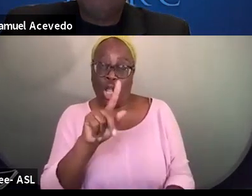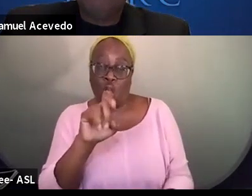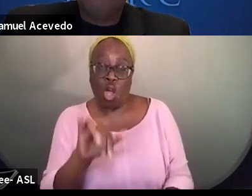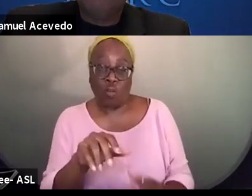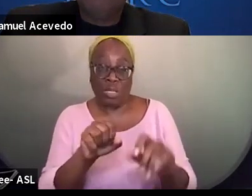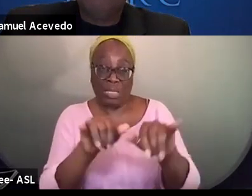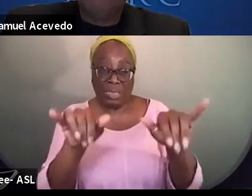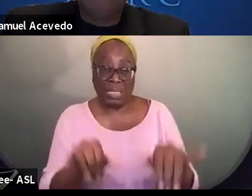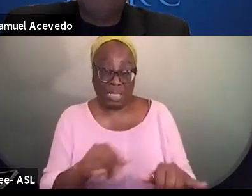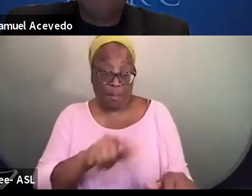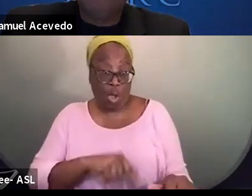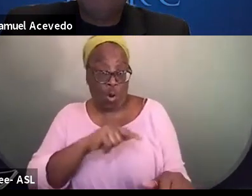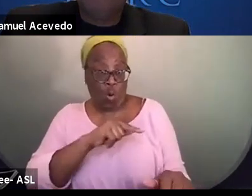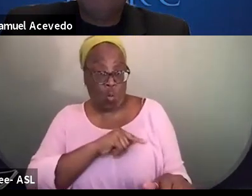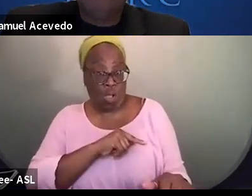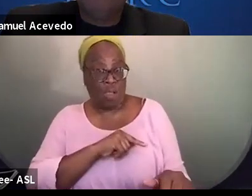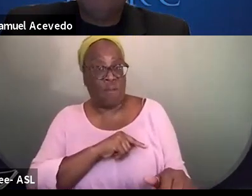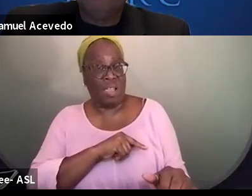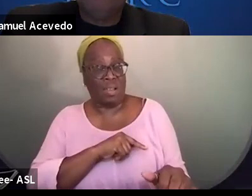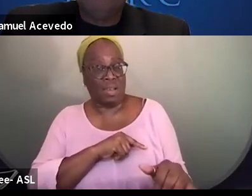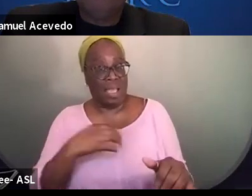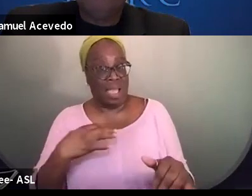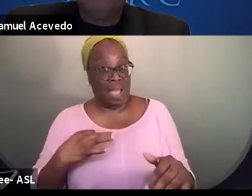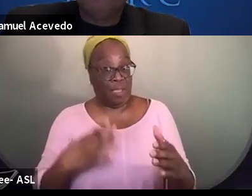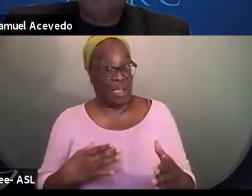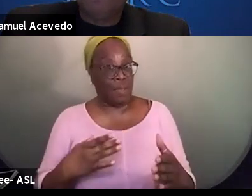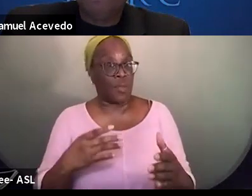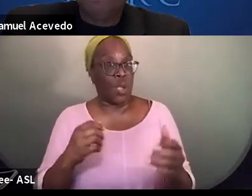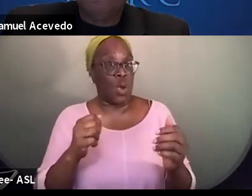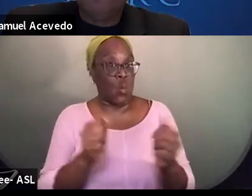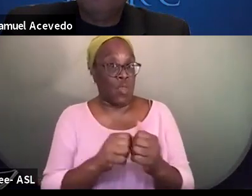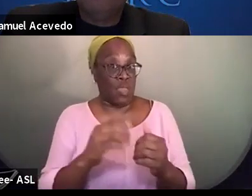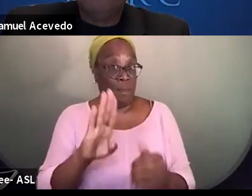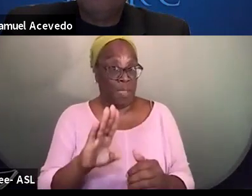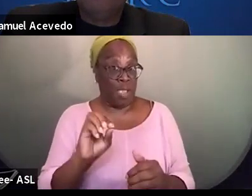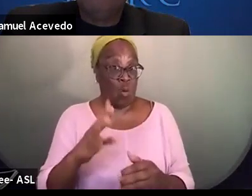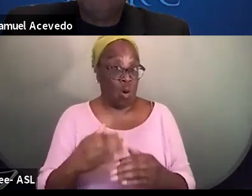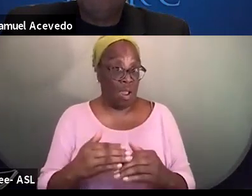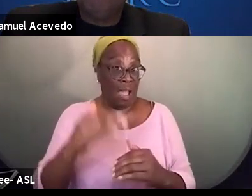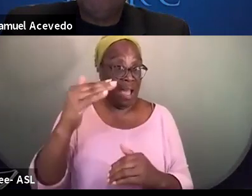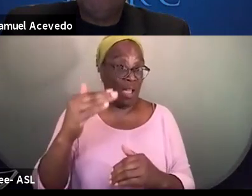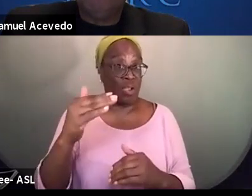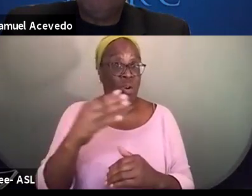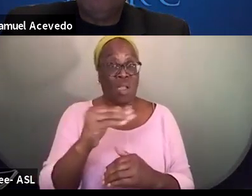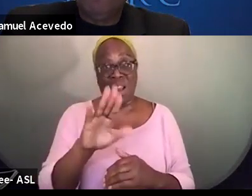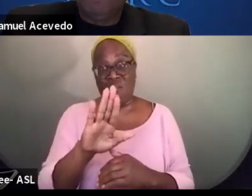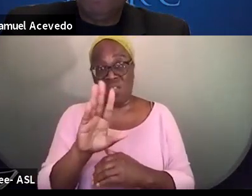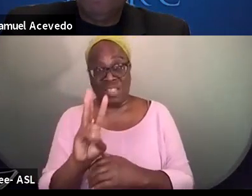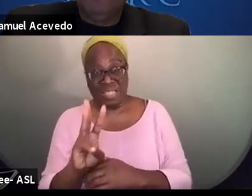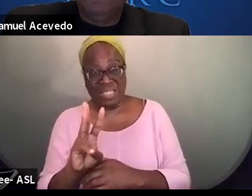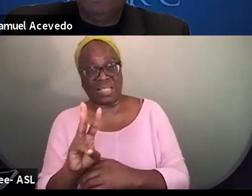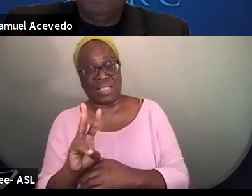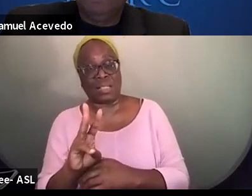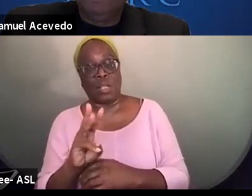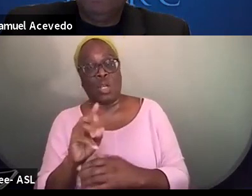applicants with B or higher GPA for 6th grade coursework next fall and 5th and 6th grade coursework for